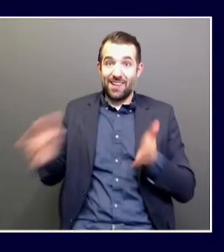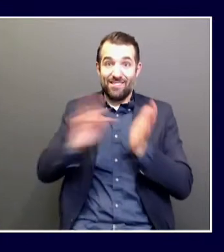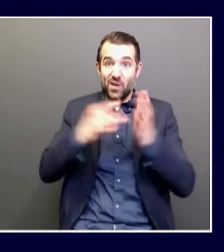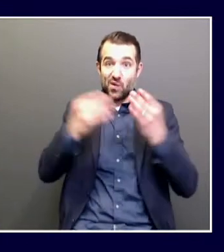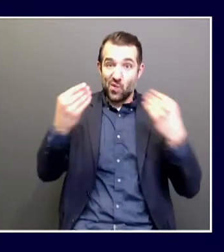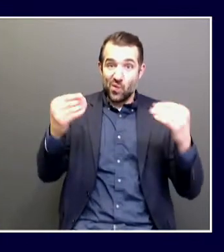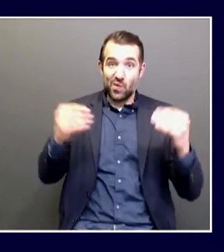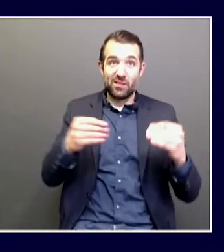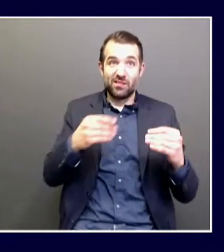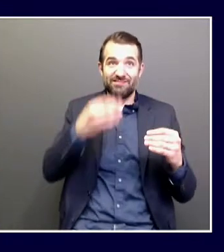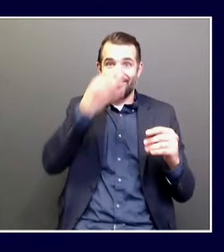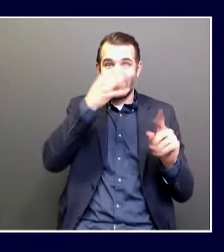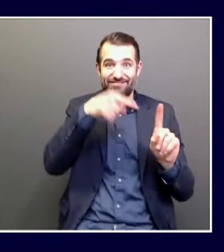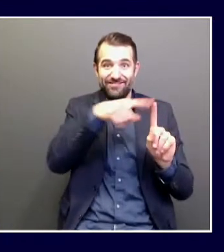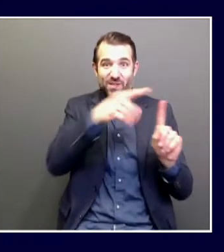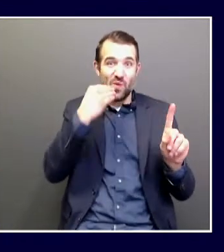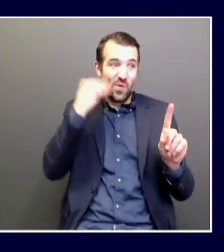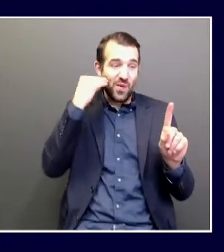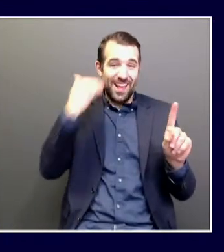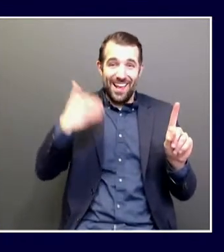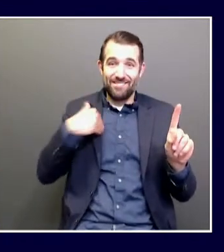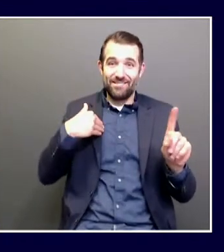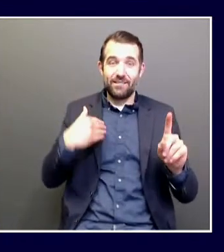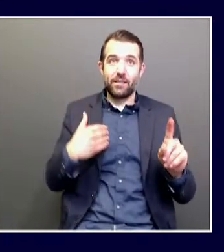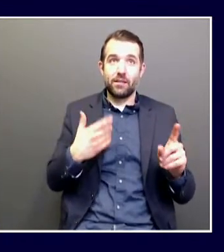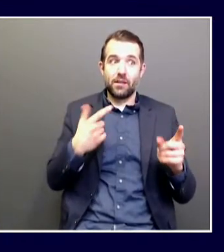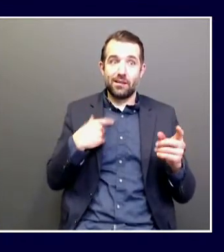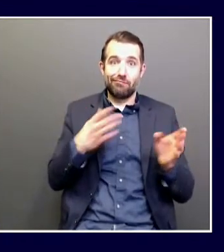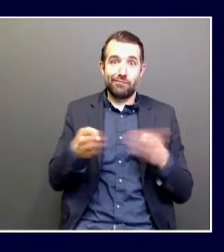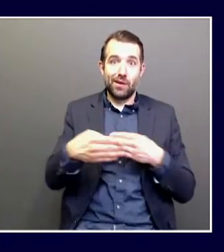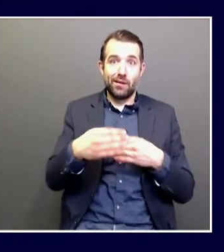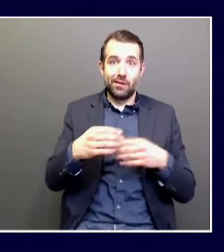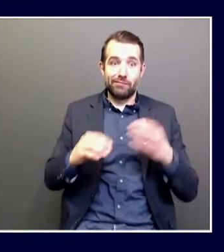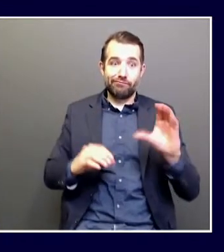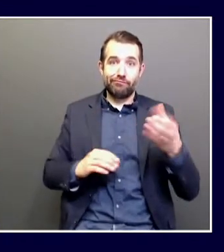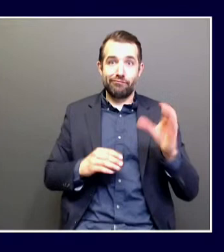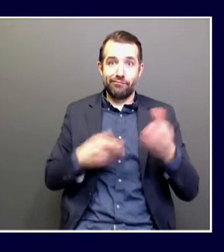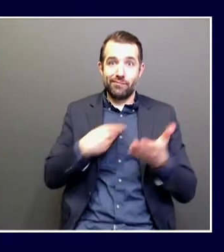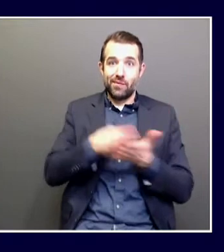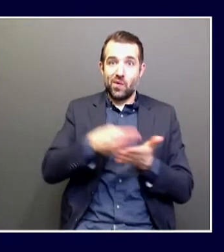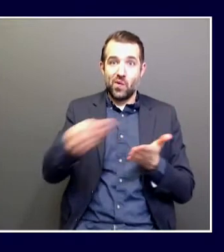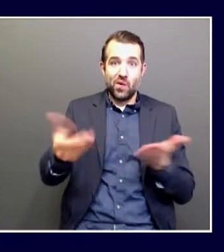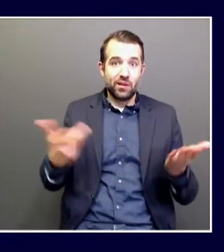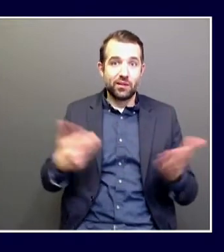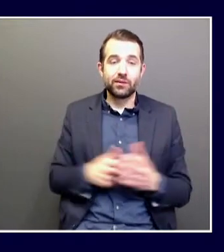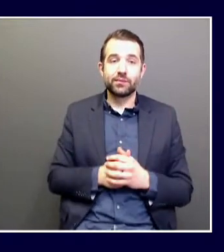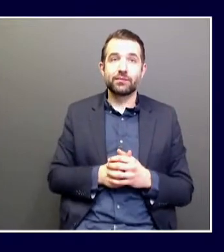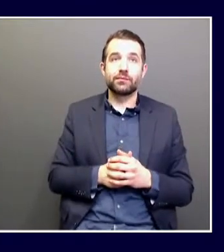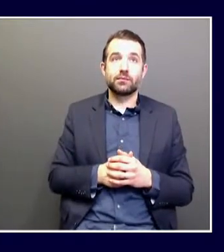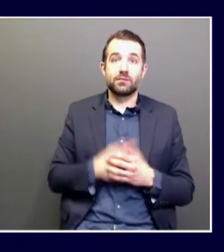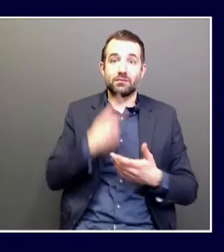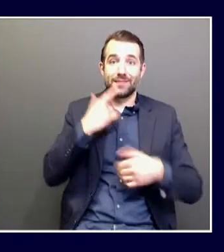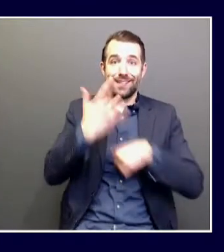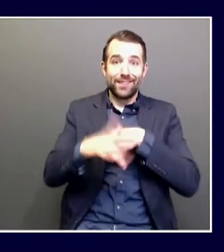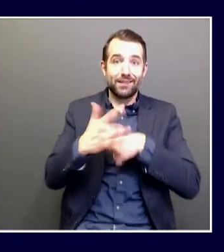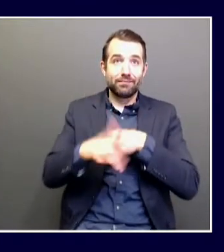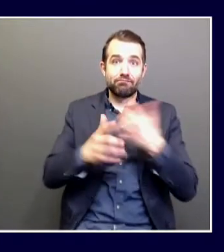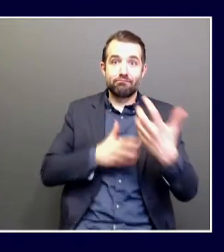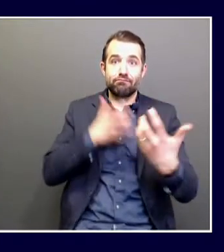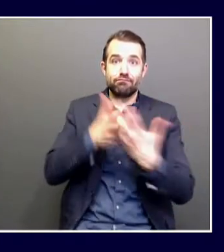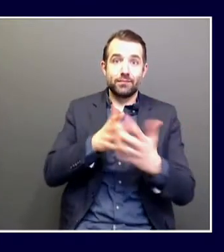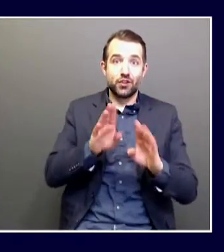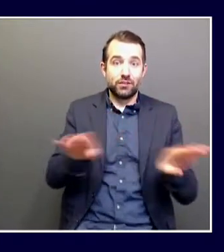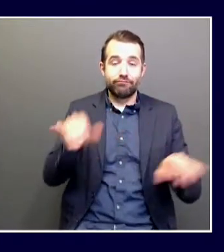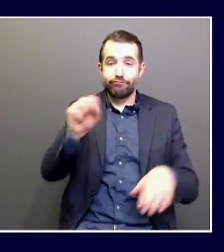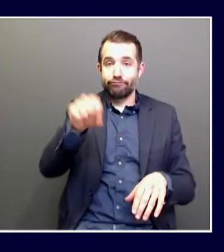neighborhood without any problems, or a box of them without any problems. So they are suitable and available for children. In terms of